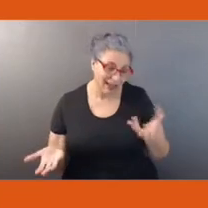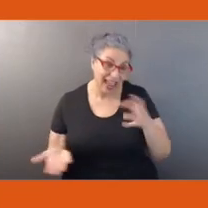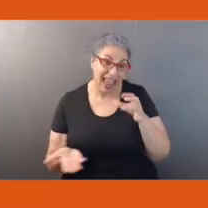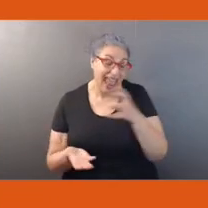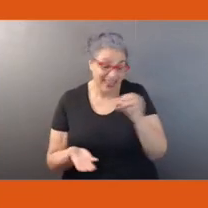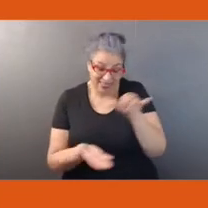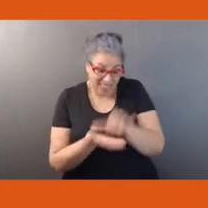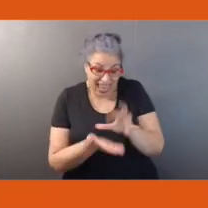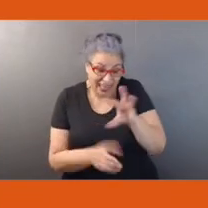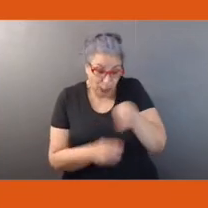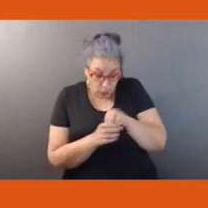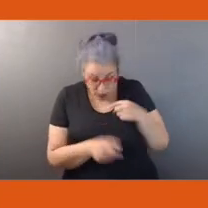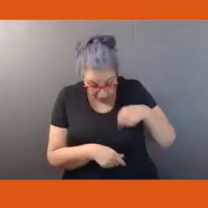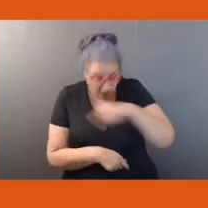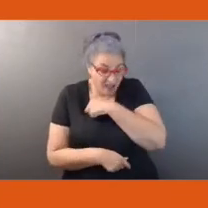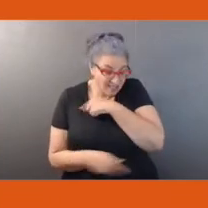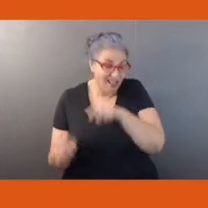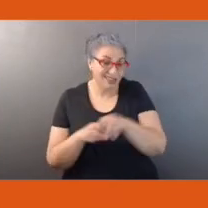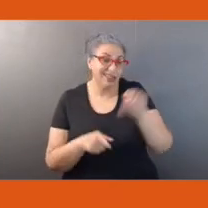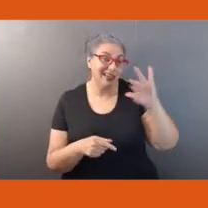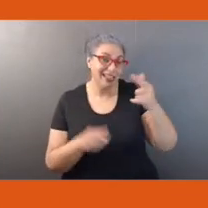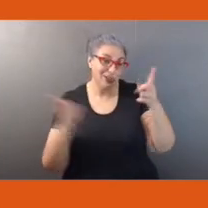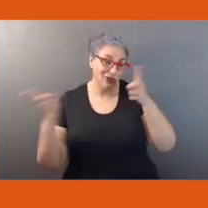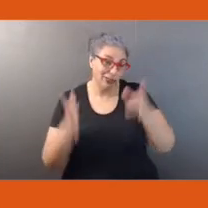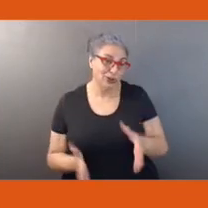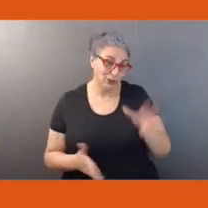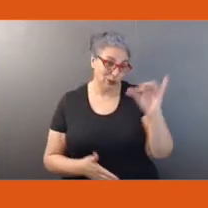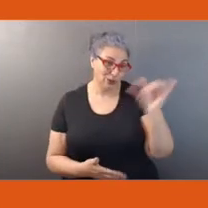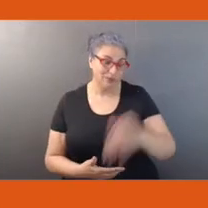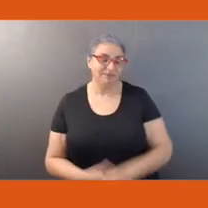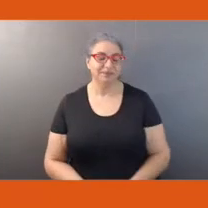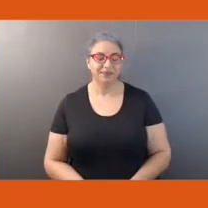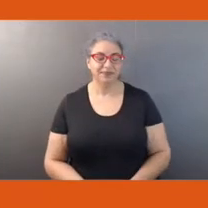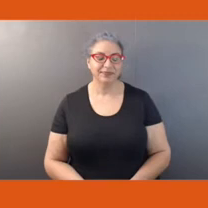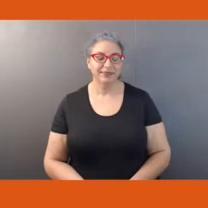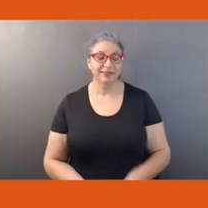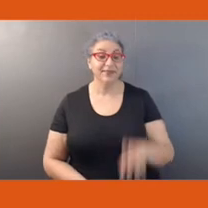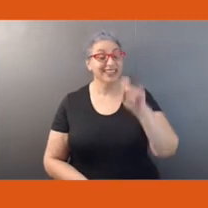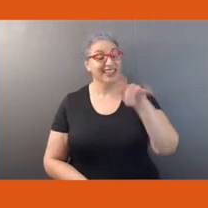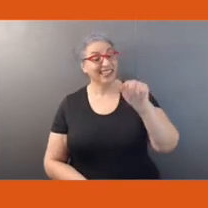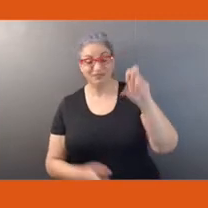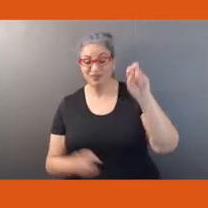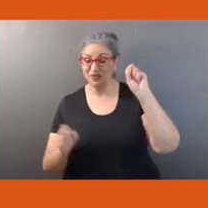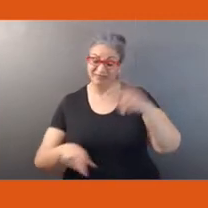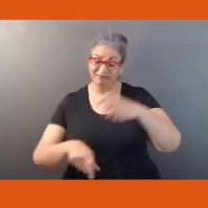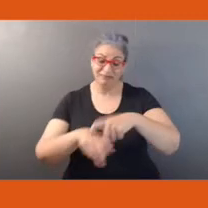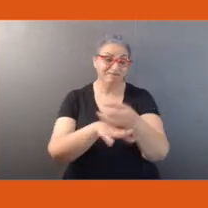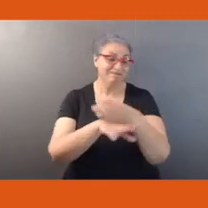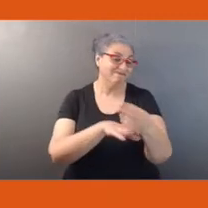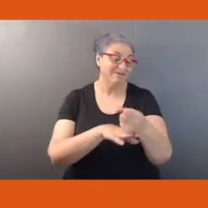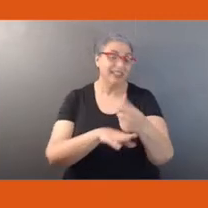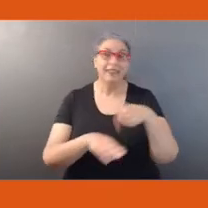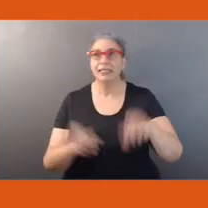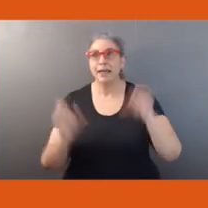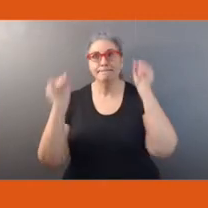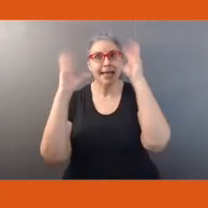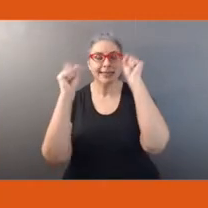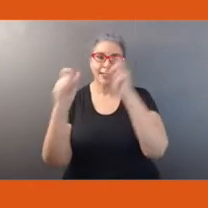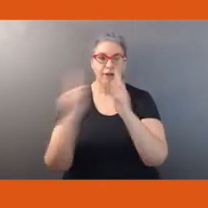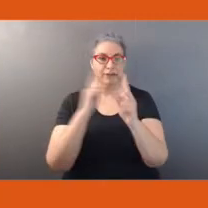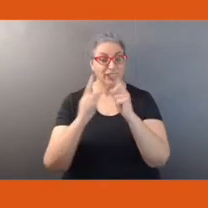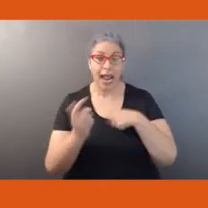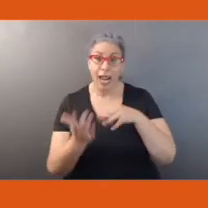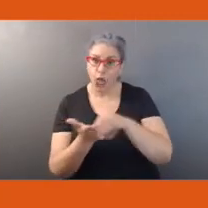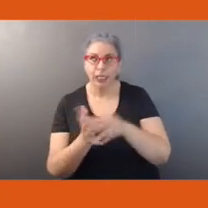And that includes us as casting directors as well. All right. That's all we have time for. This has been an amazing